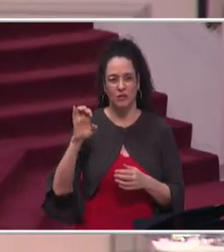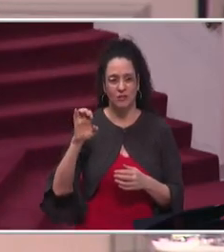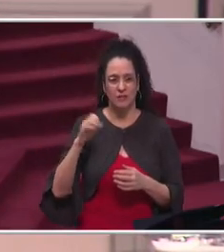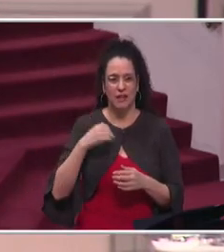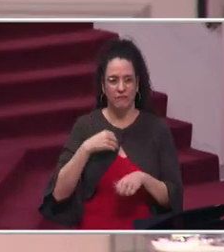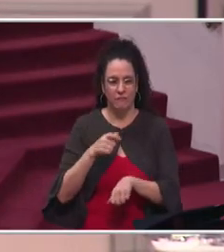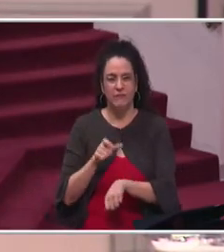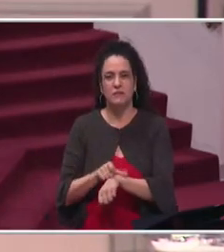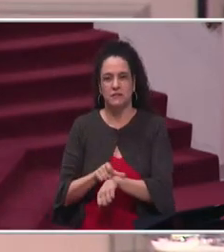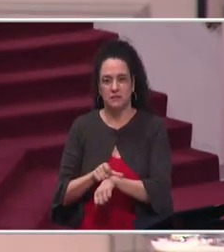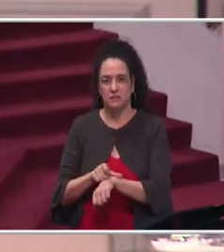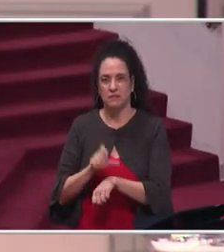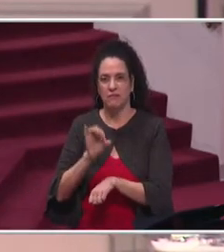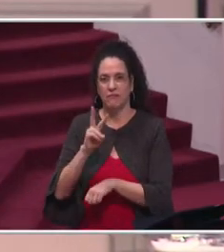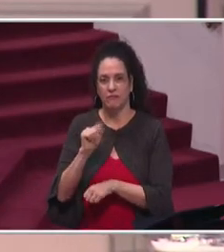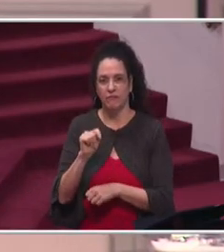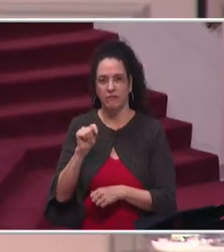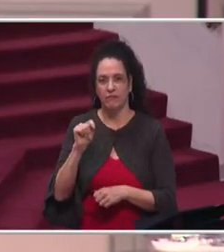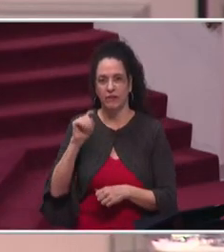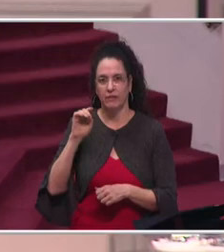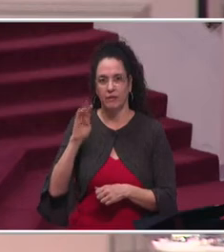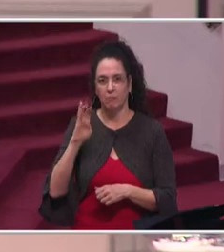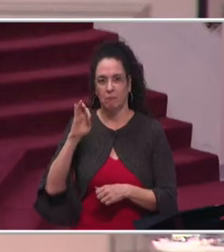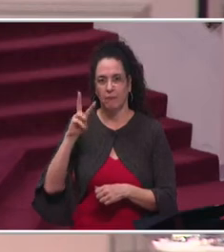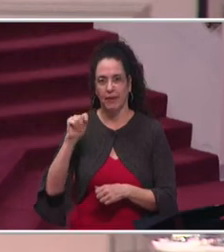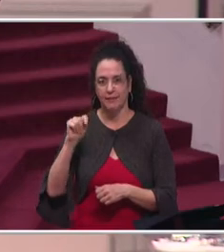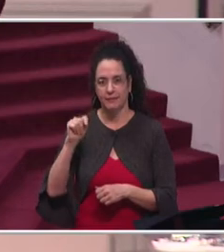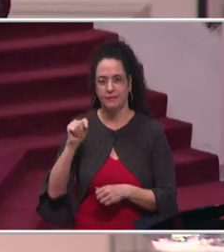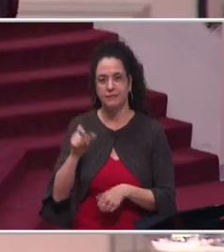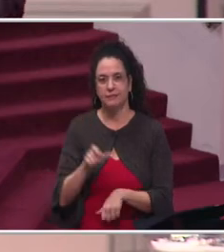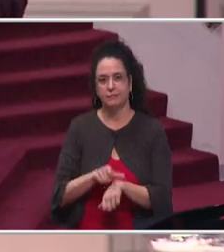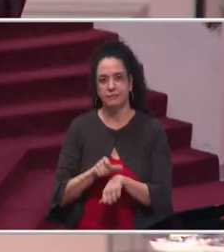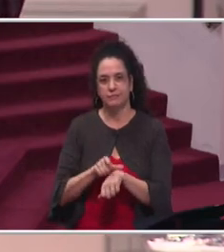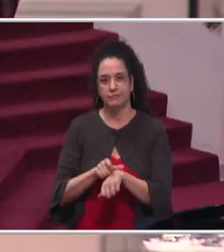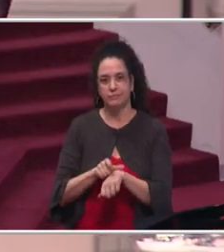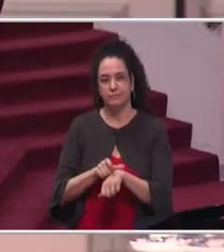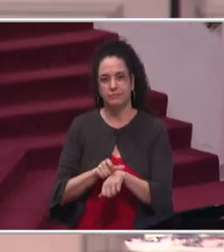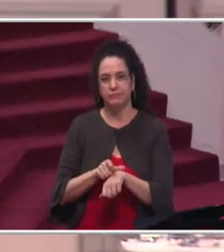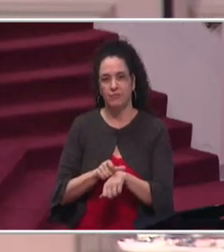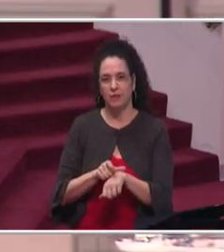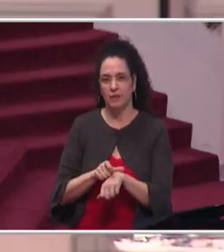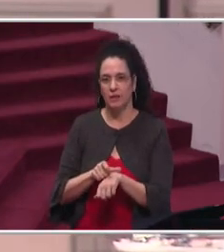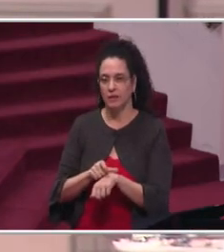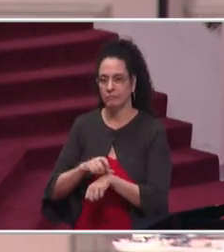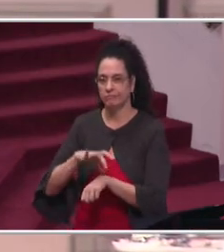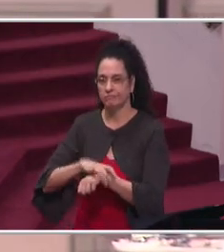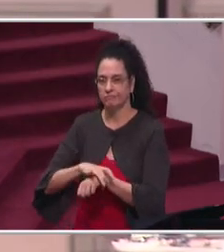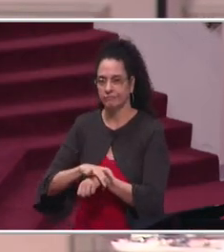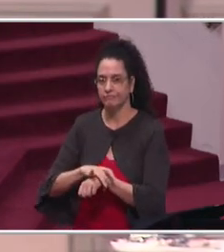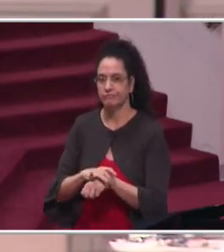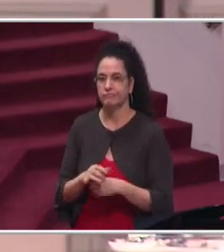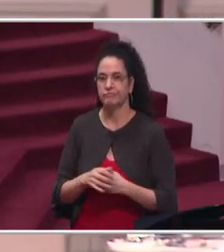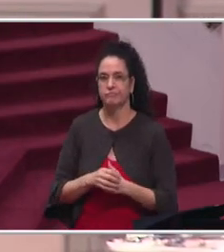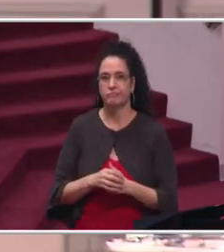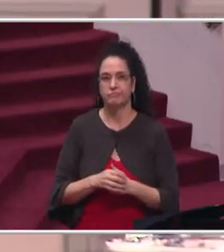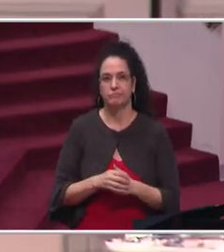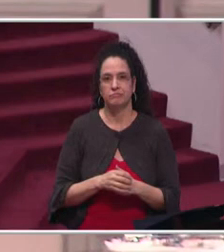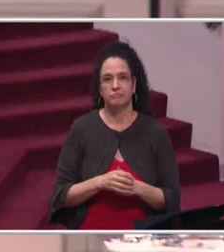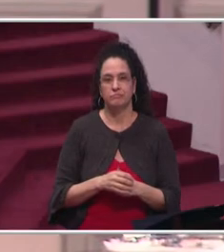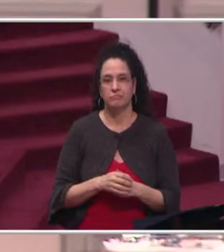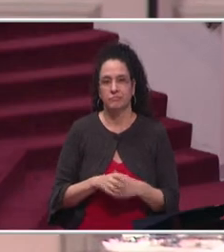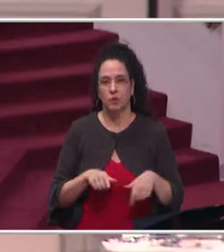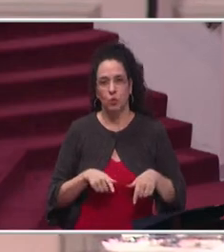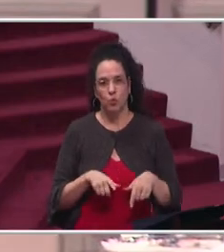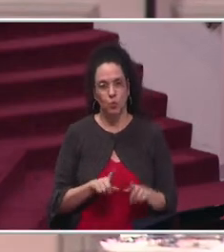Fitbit? Is that what it's called? So she wears this Fitbit on her arm at night when she's